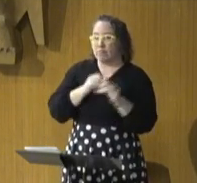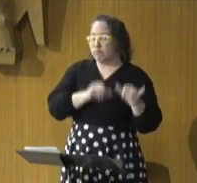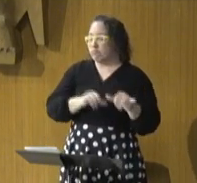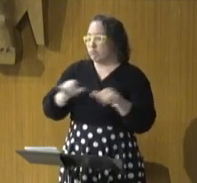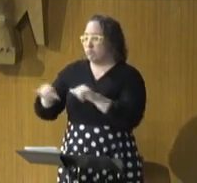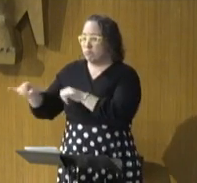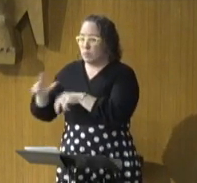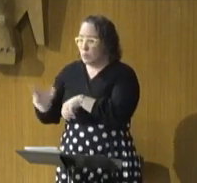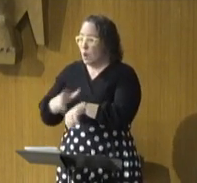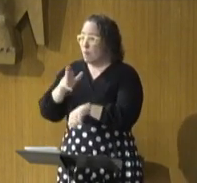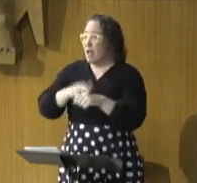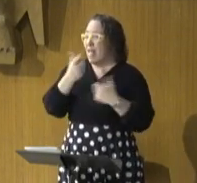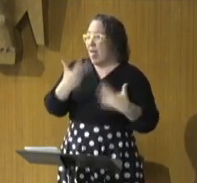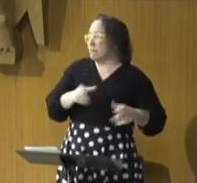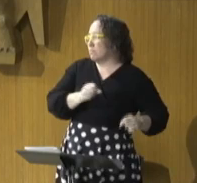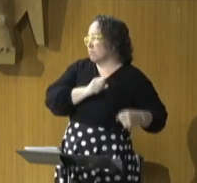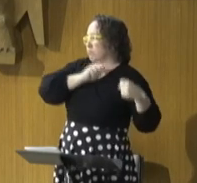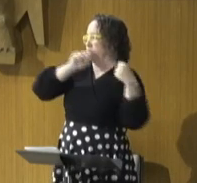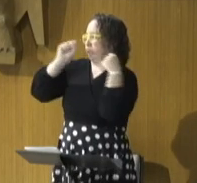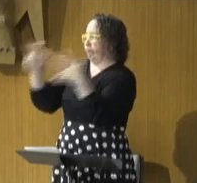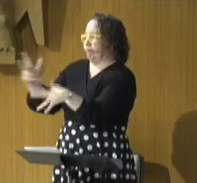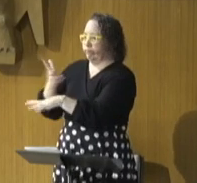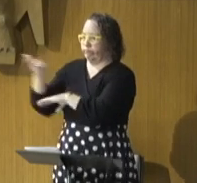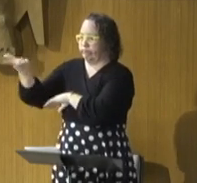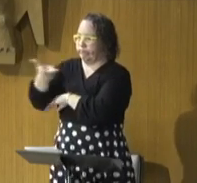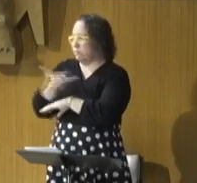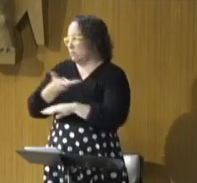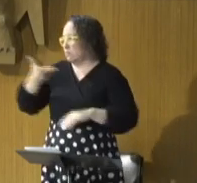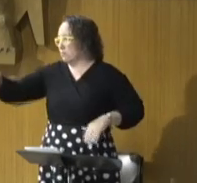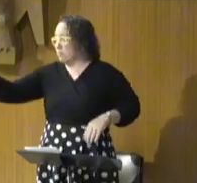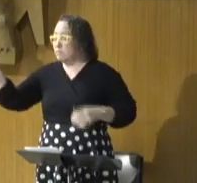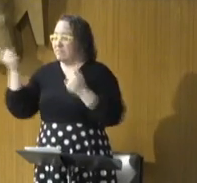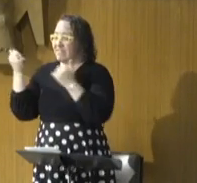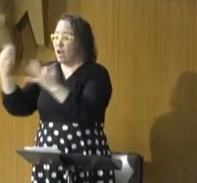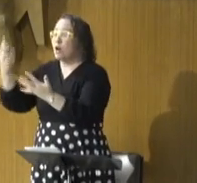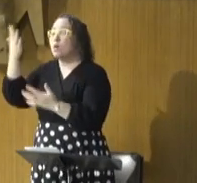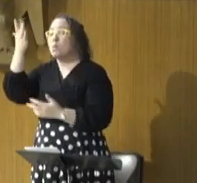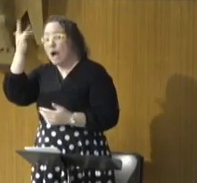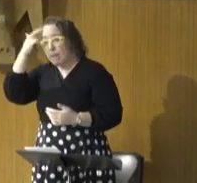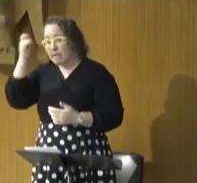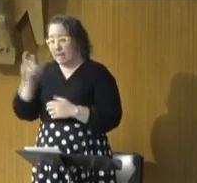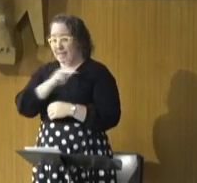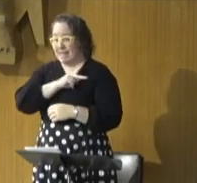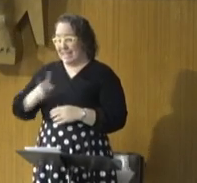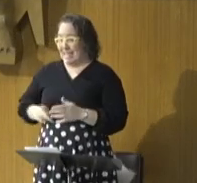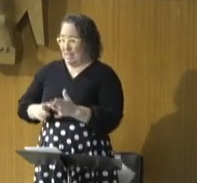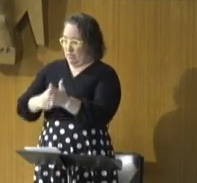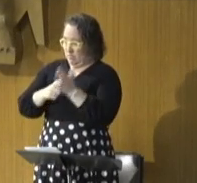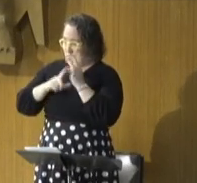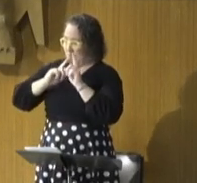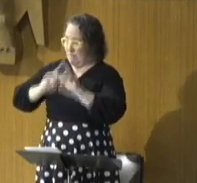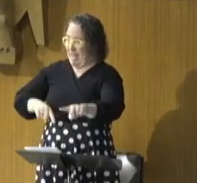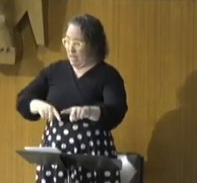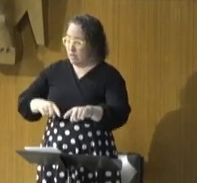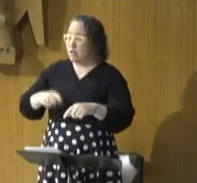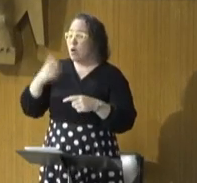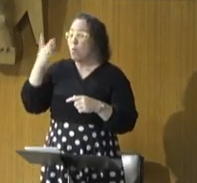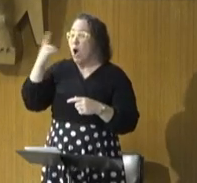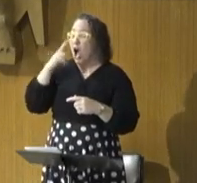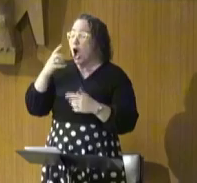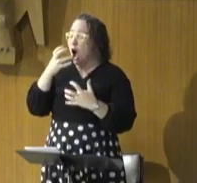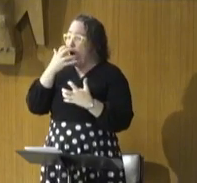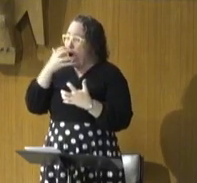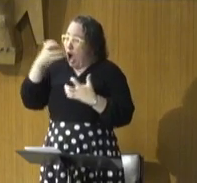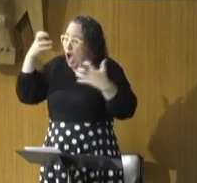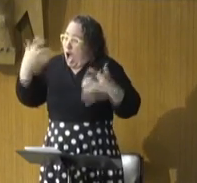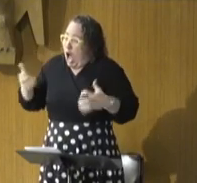garments, and they were thrown into the furnace of blazing fire. Because the king's command was urgent and the furnace was so overheated, the